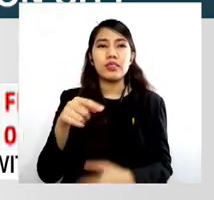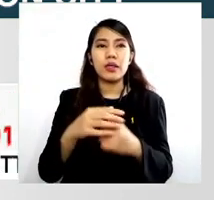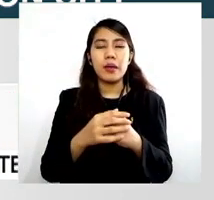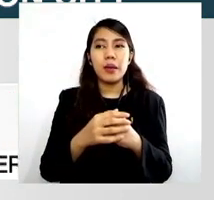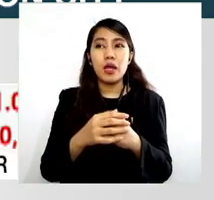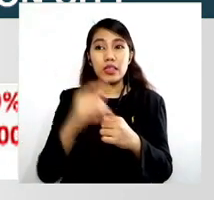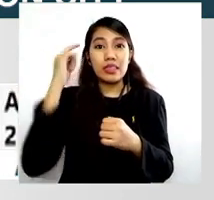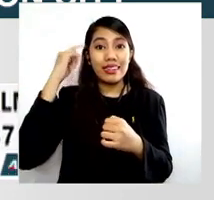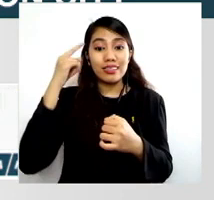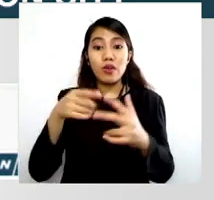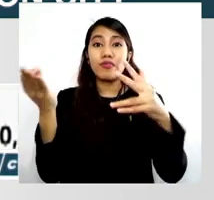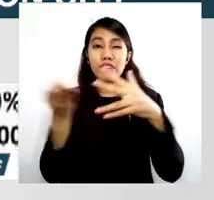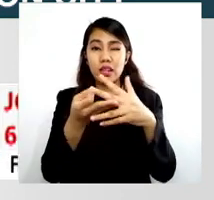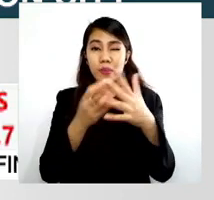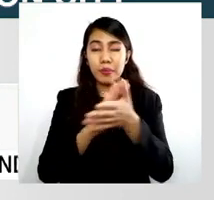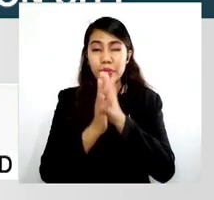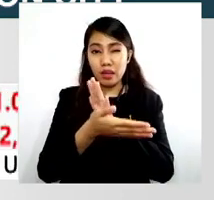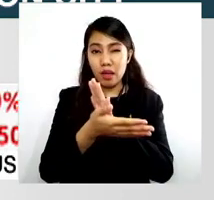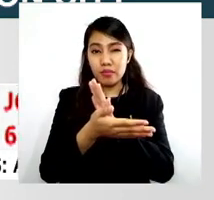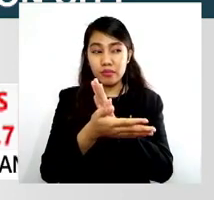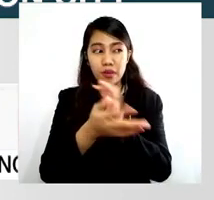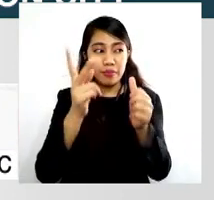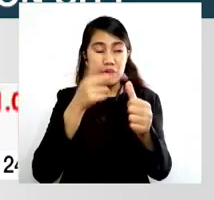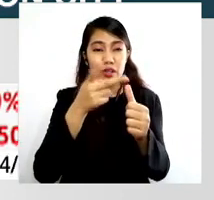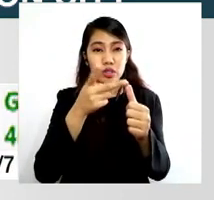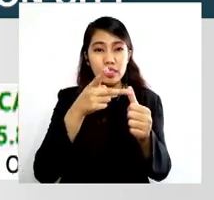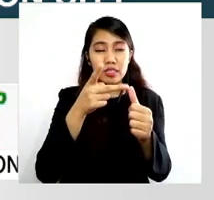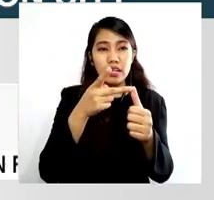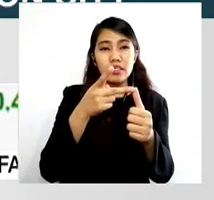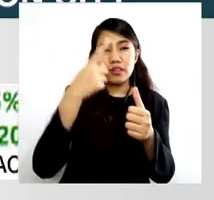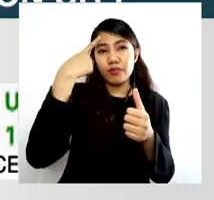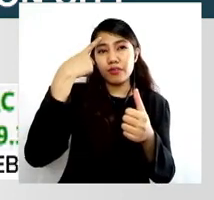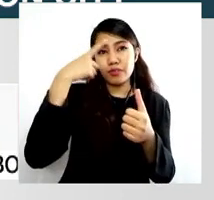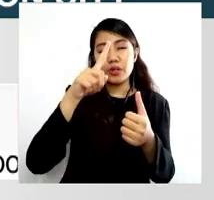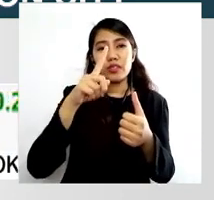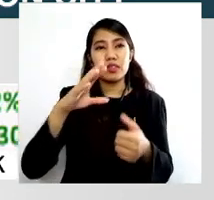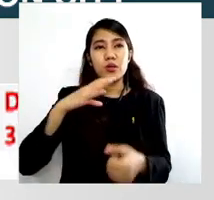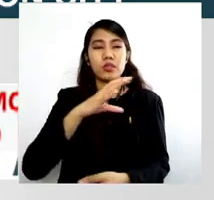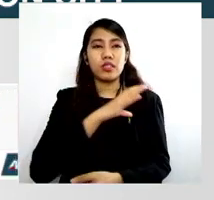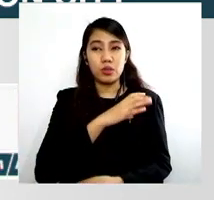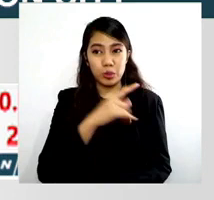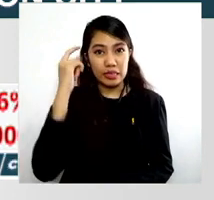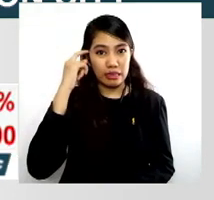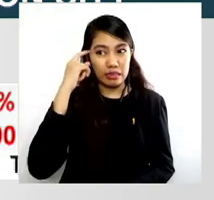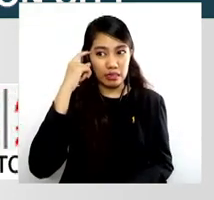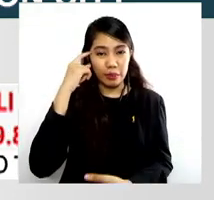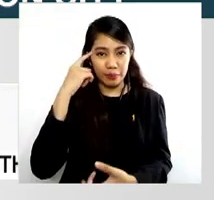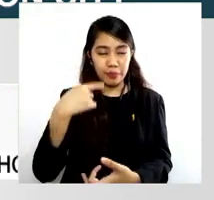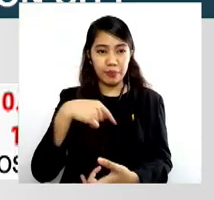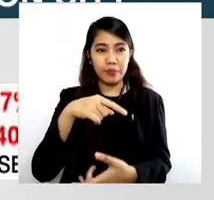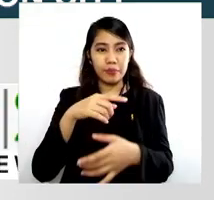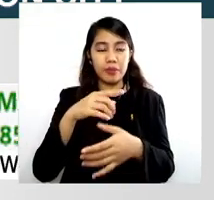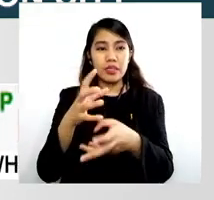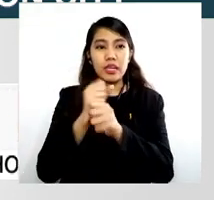not for scheduling at the House of Representatives, even for the resource persons? Do you expect that you will be getting the kind